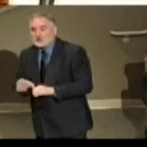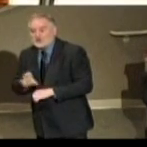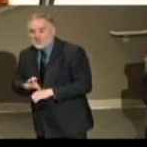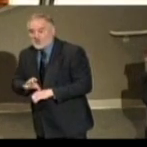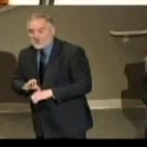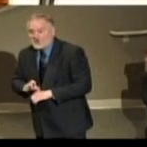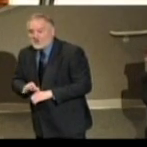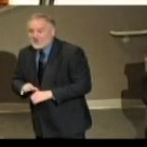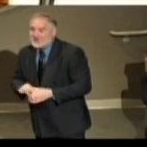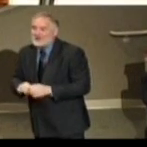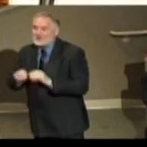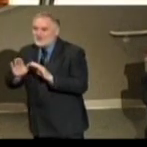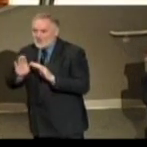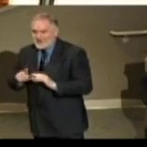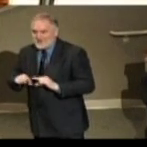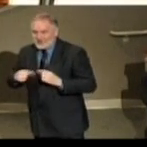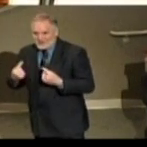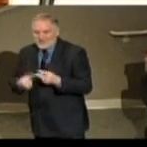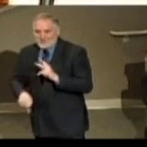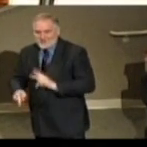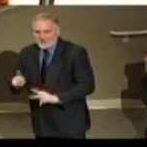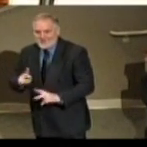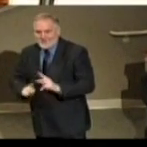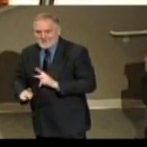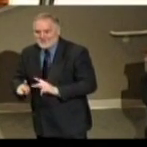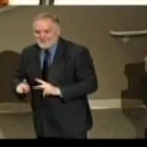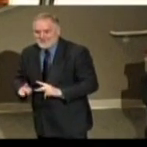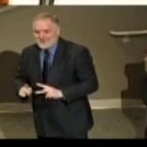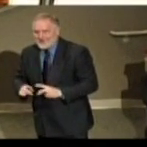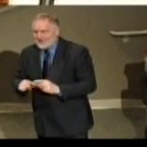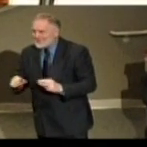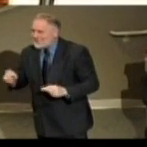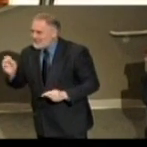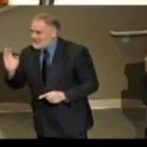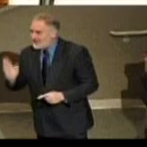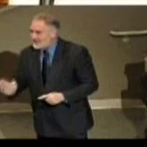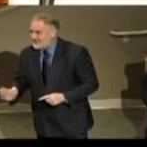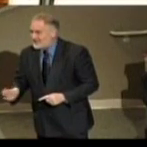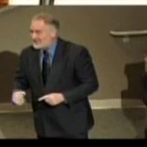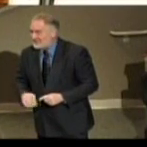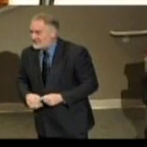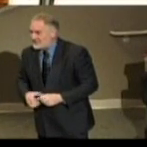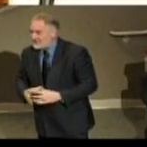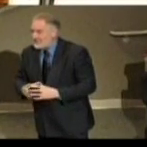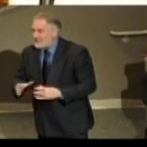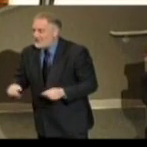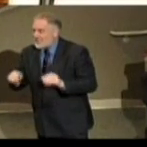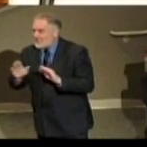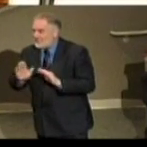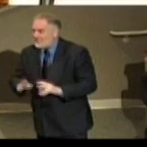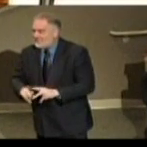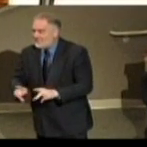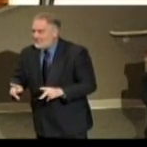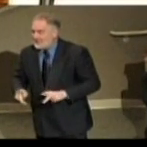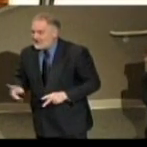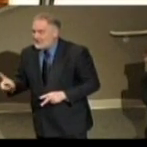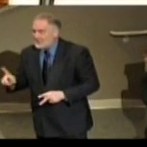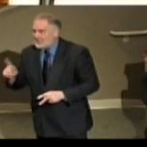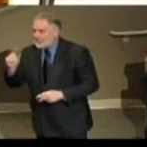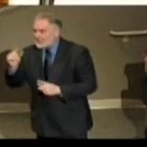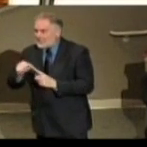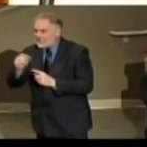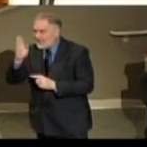phenomenal group of believers. What a great pastor. What a great church. What a wonderful place where the Word of God